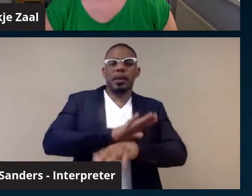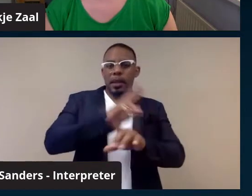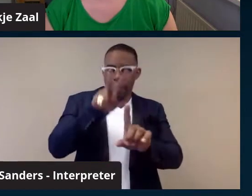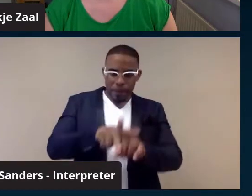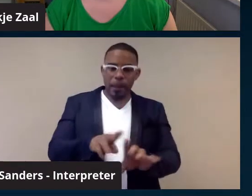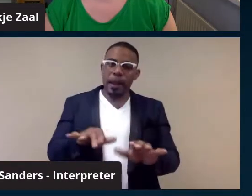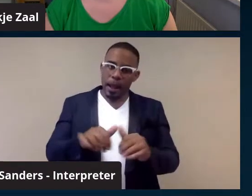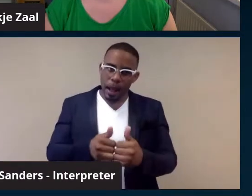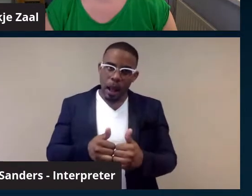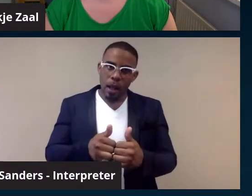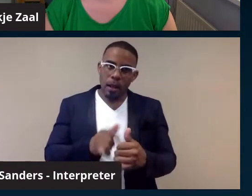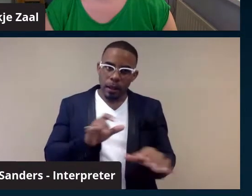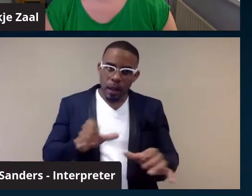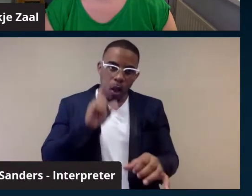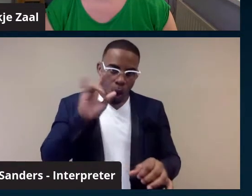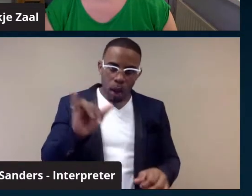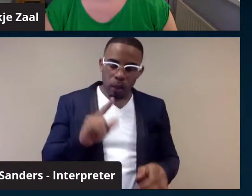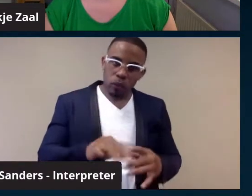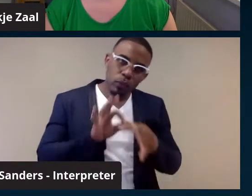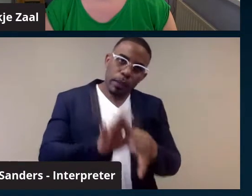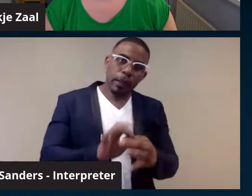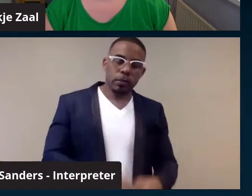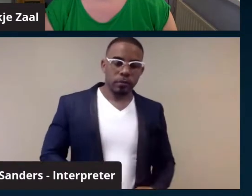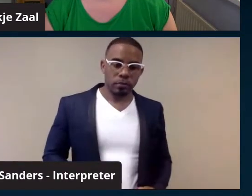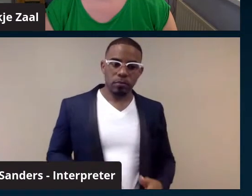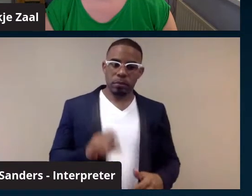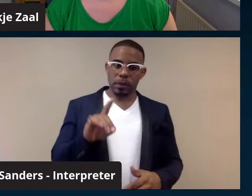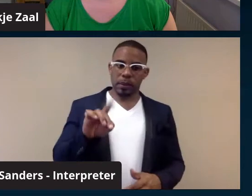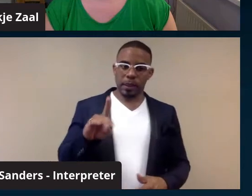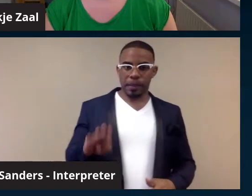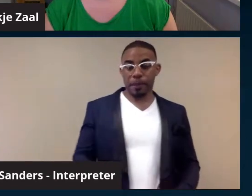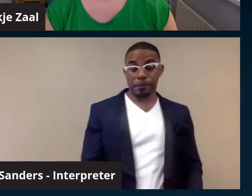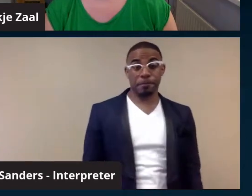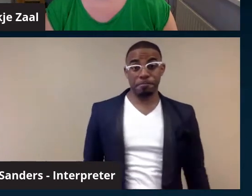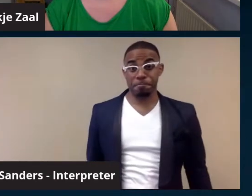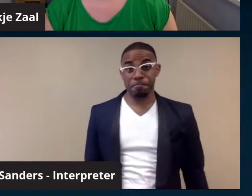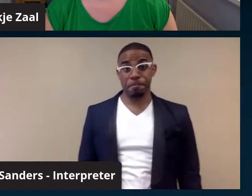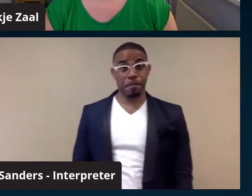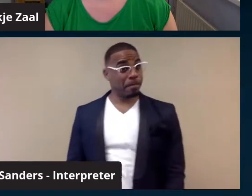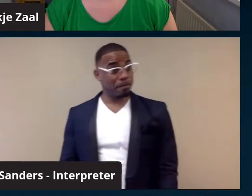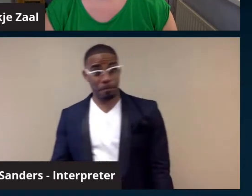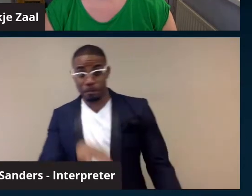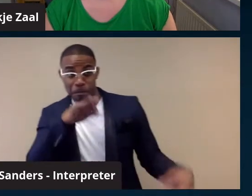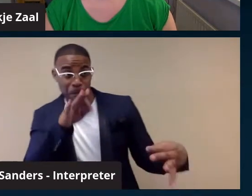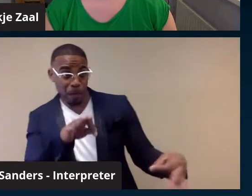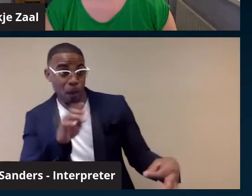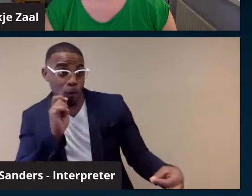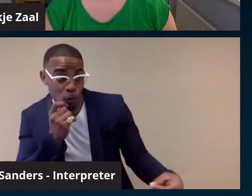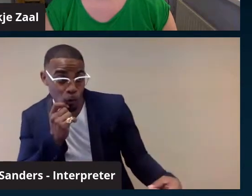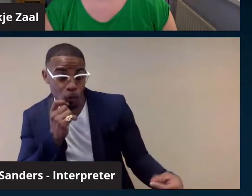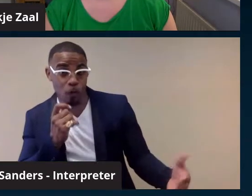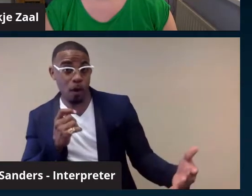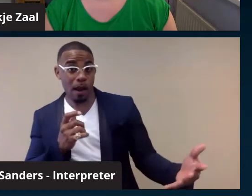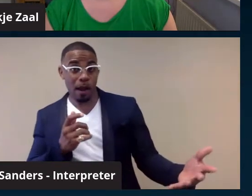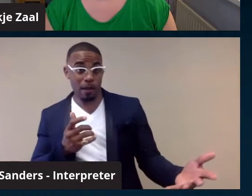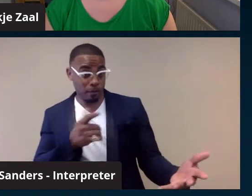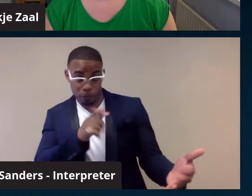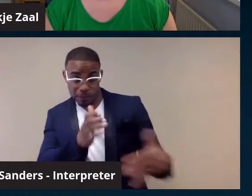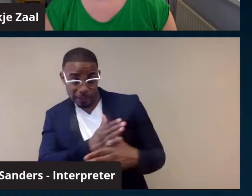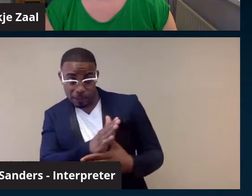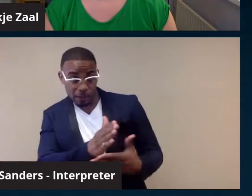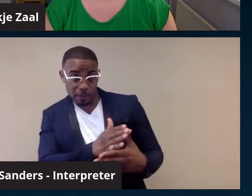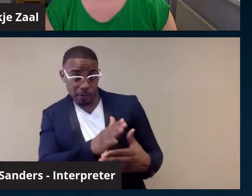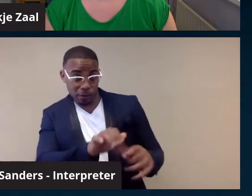how exactly it looks like to connect to such databases. Perfect. Cool. Then you can share your